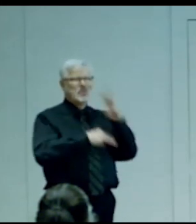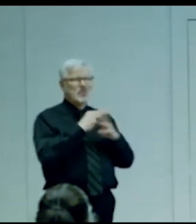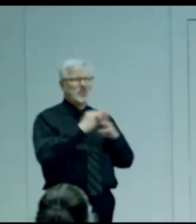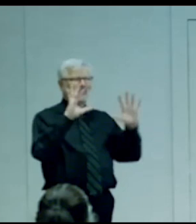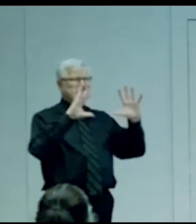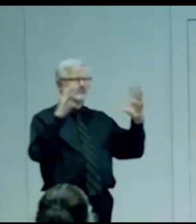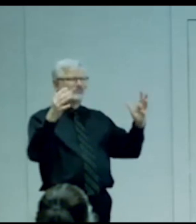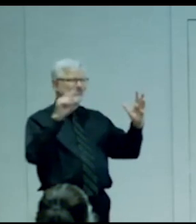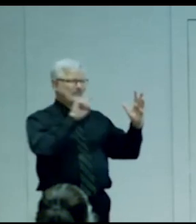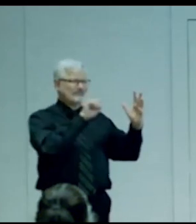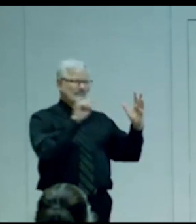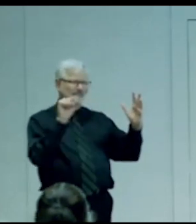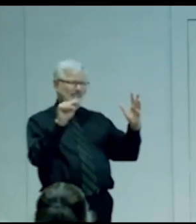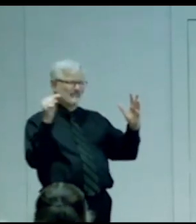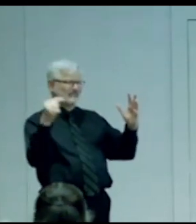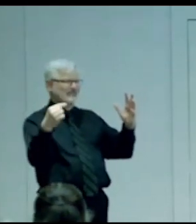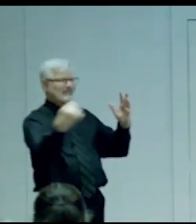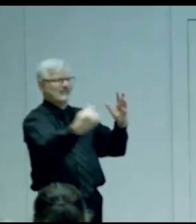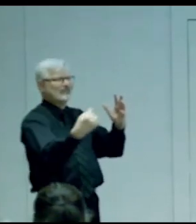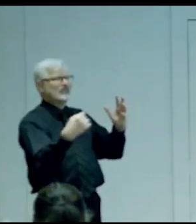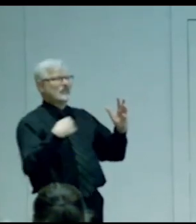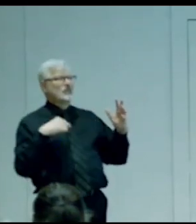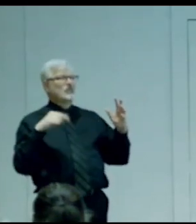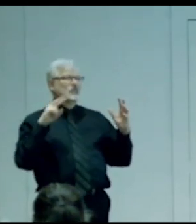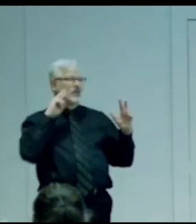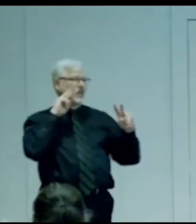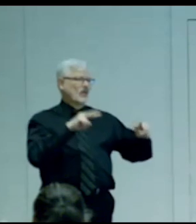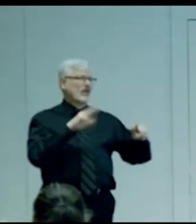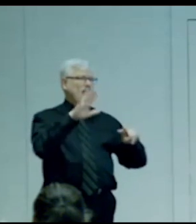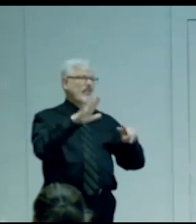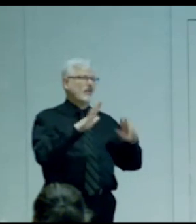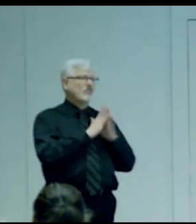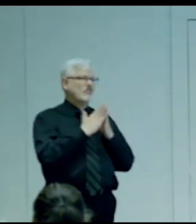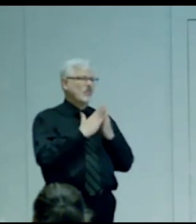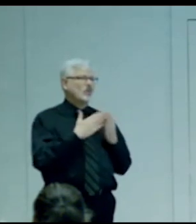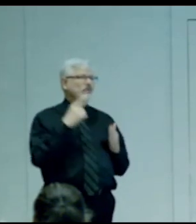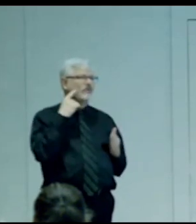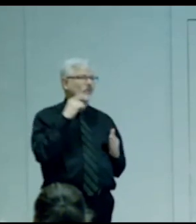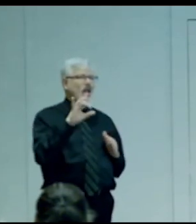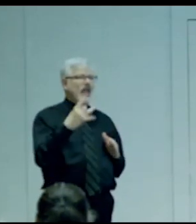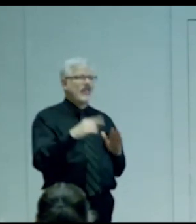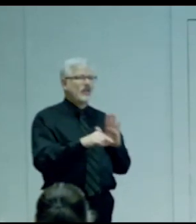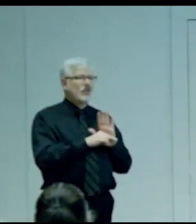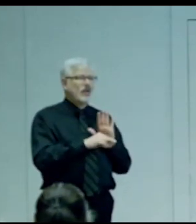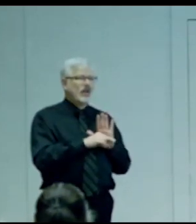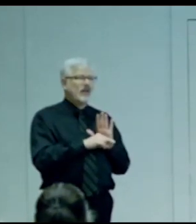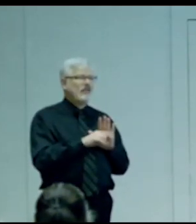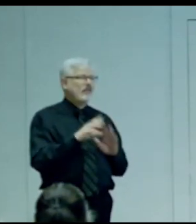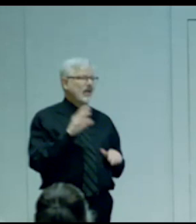in various places. And we looked at their textbooks at the 8th grade.